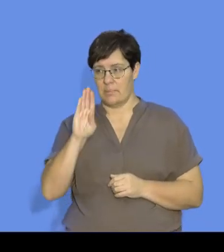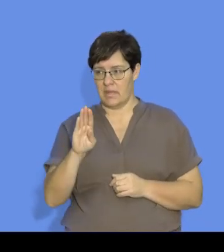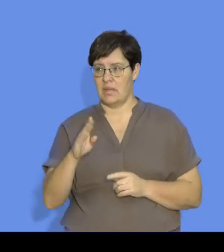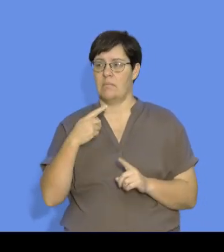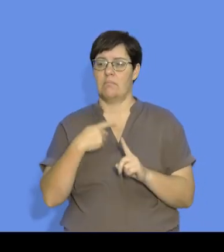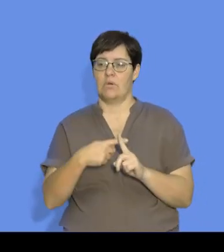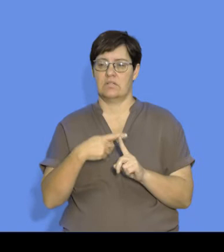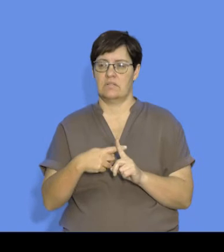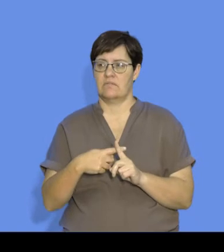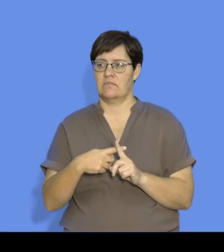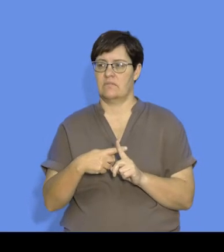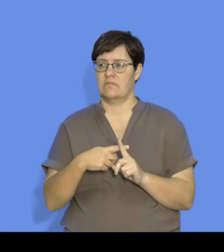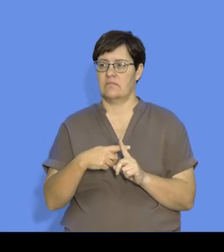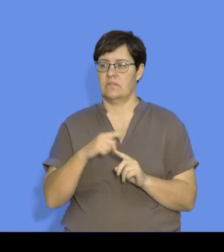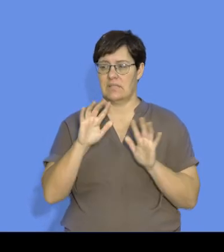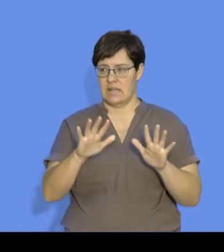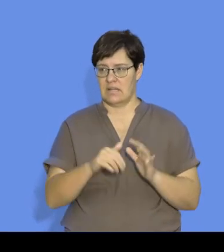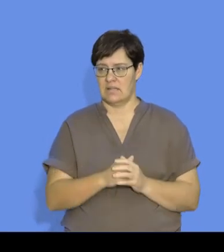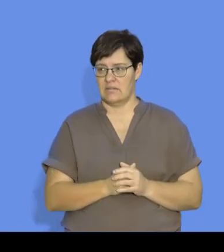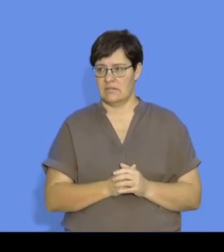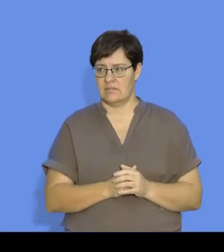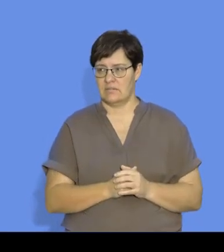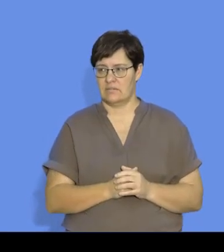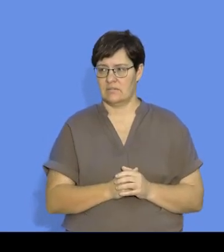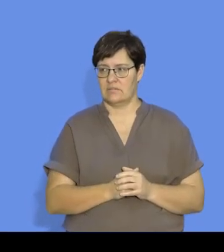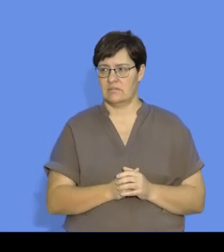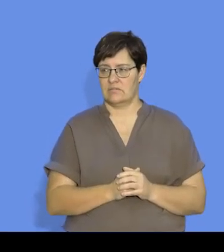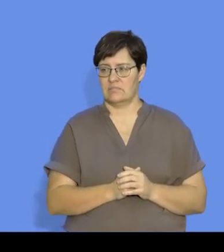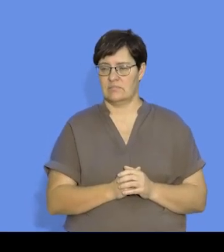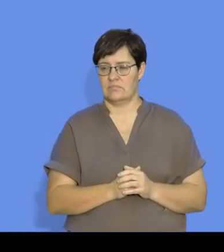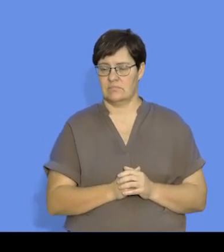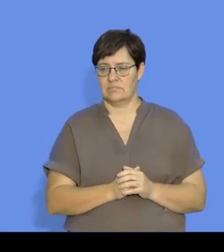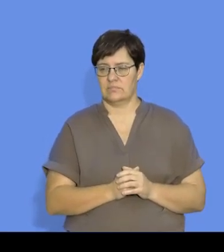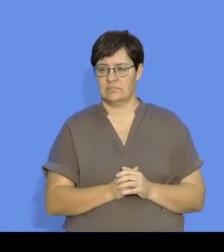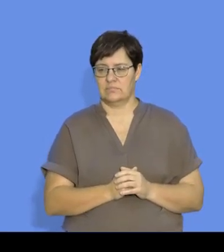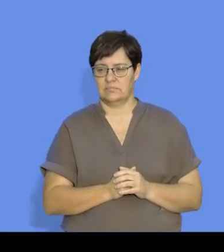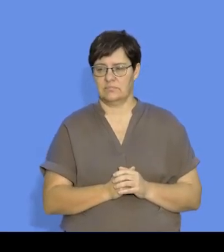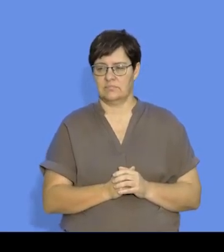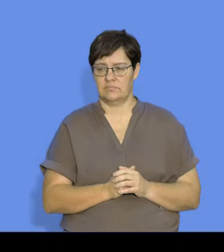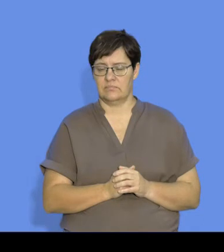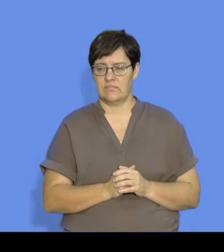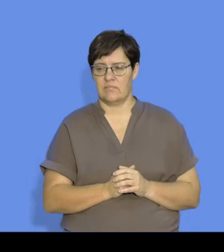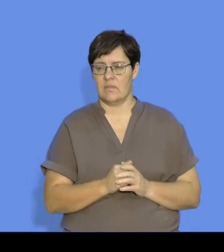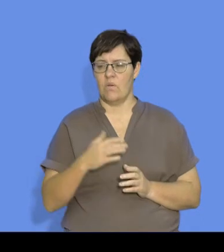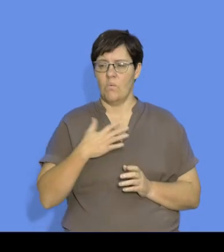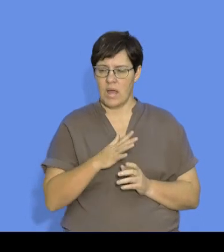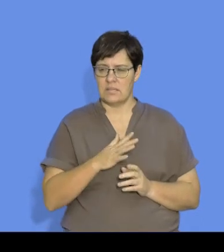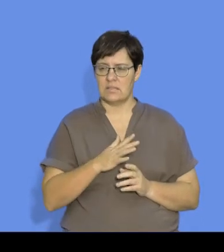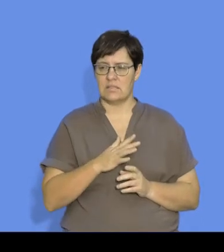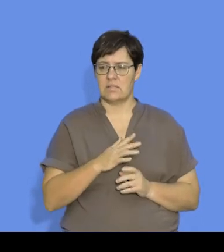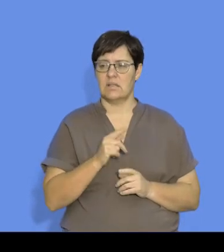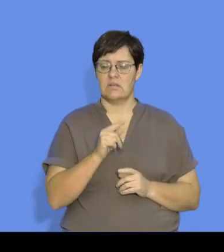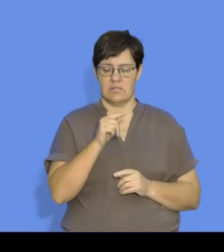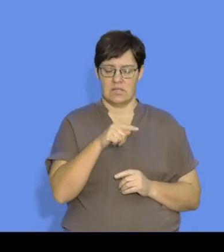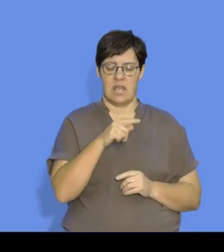the positive 10, not 8. Positive 10, right? So they wanted the